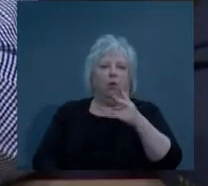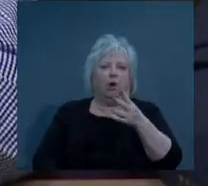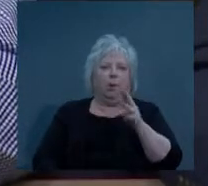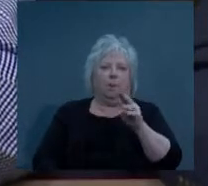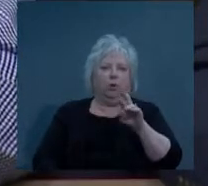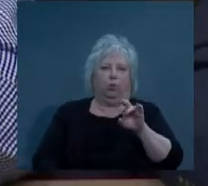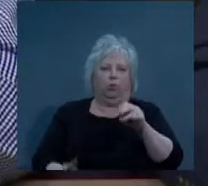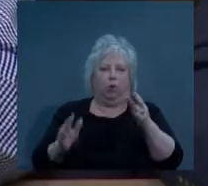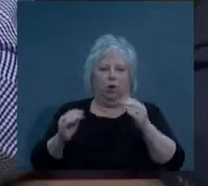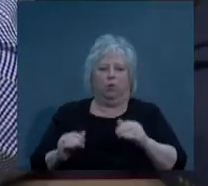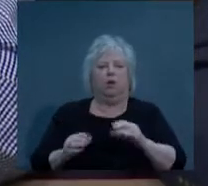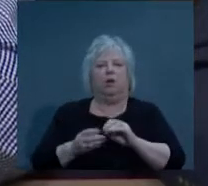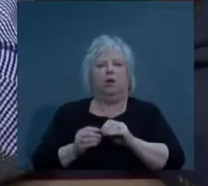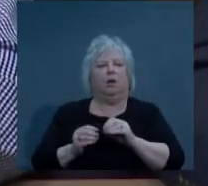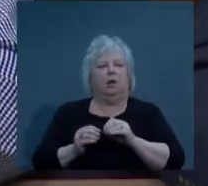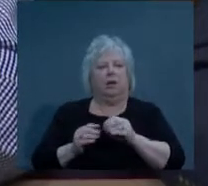file